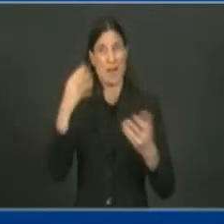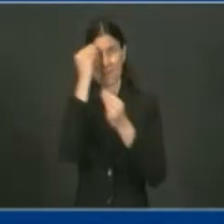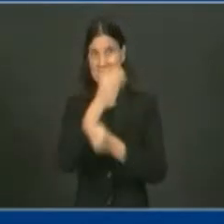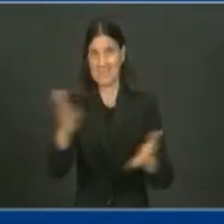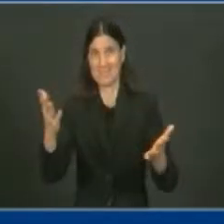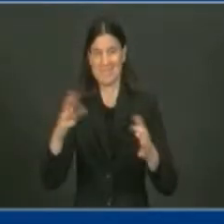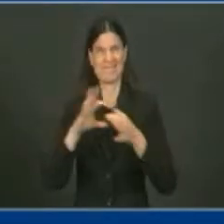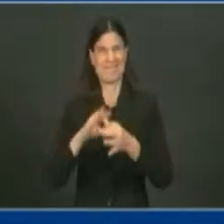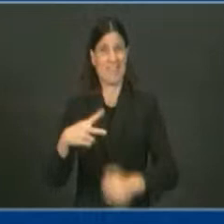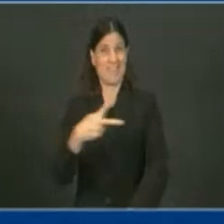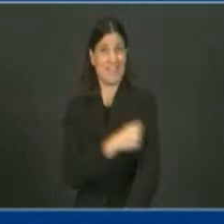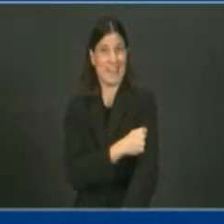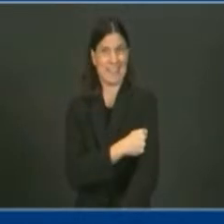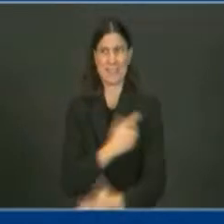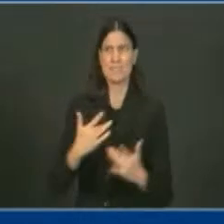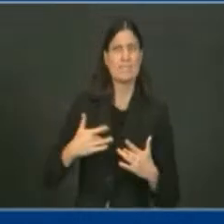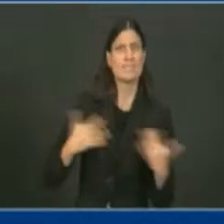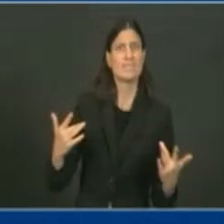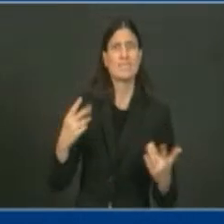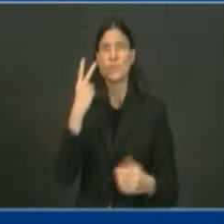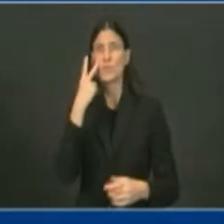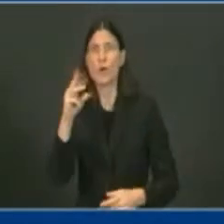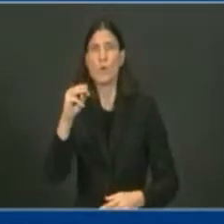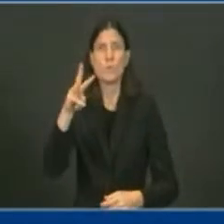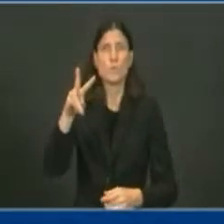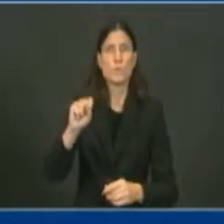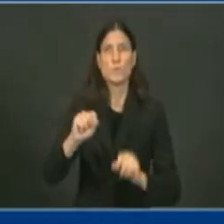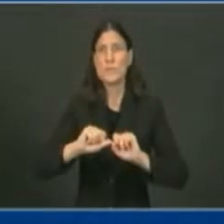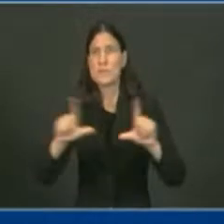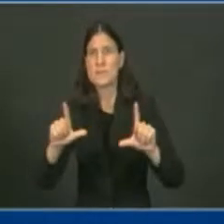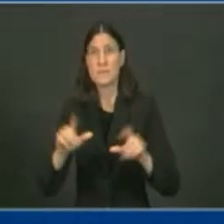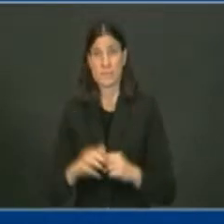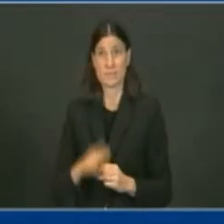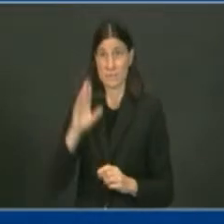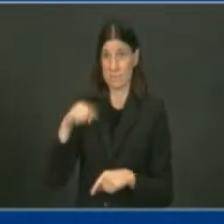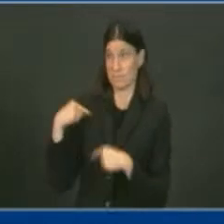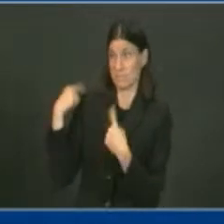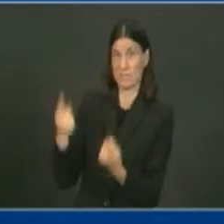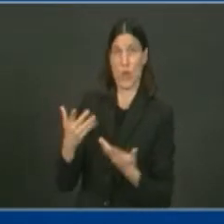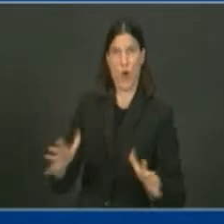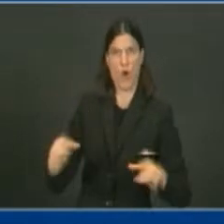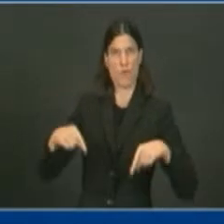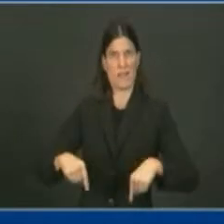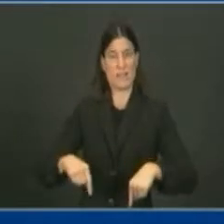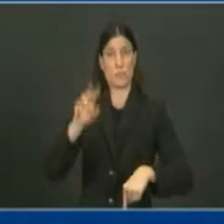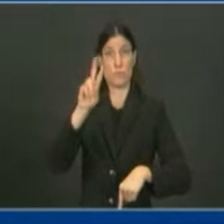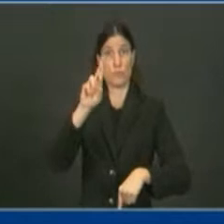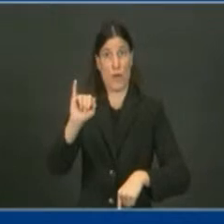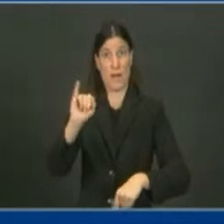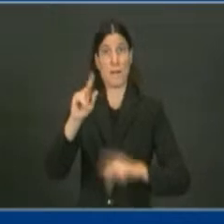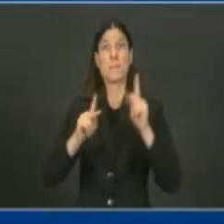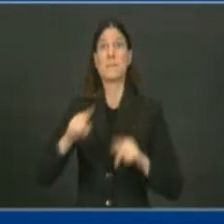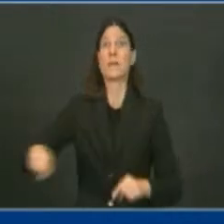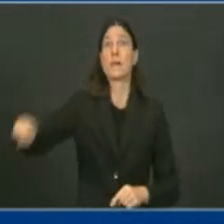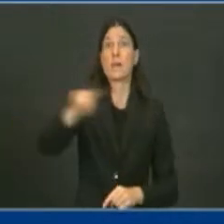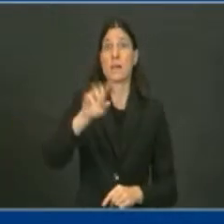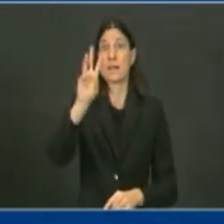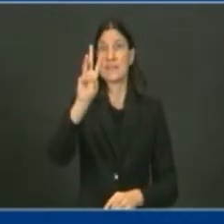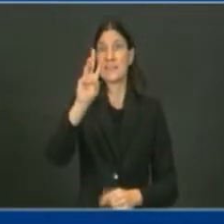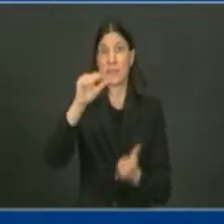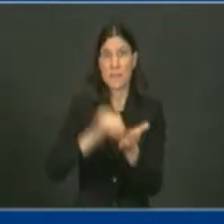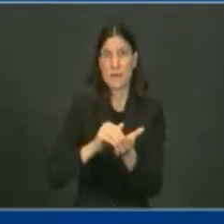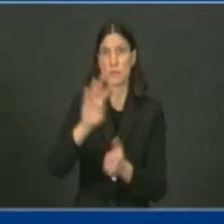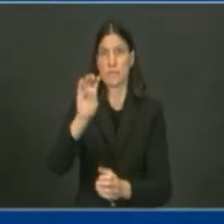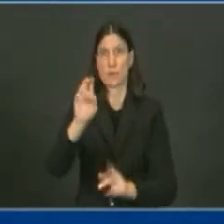we've administered. As of today, 6,400 Rhode Islanders have received their first dose of the